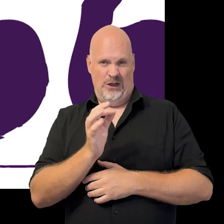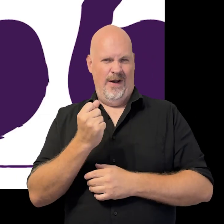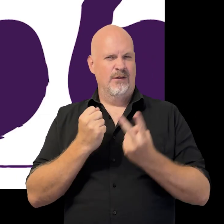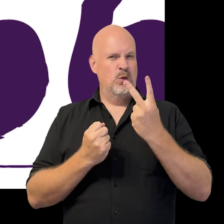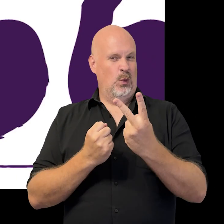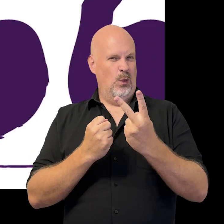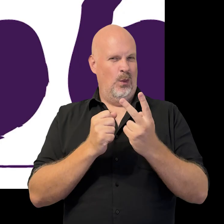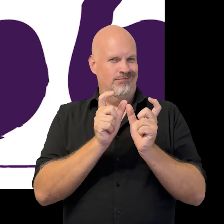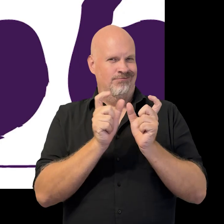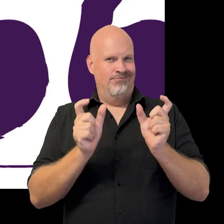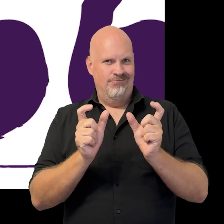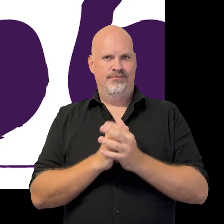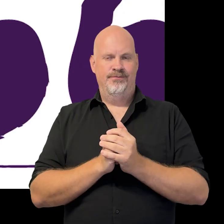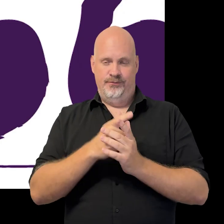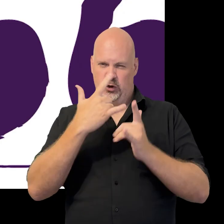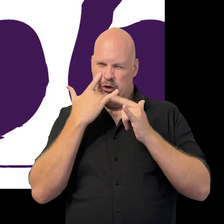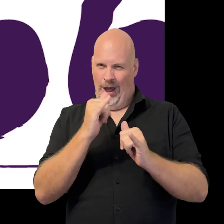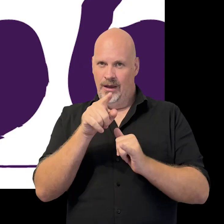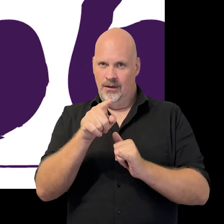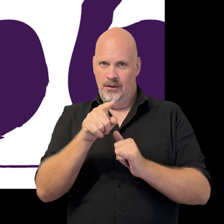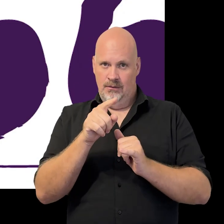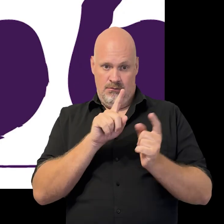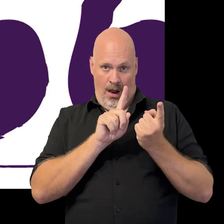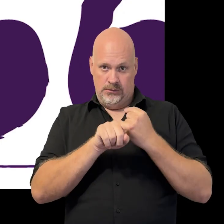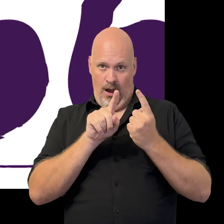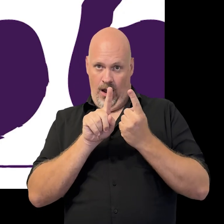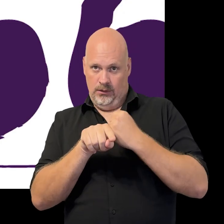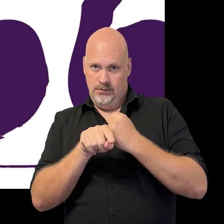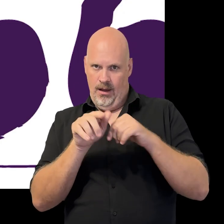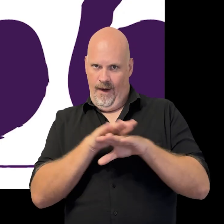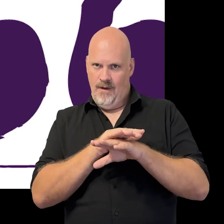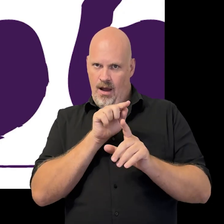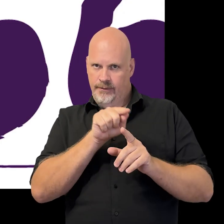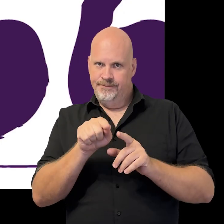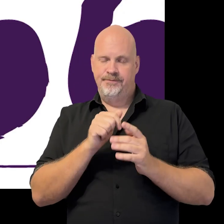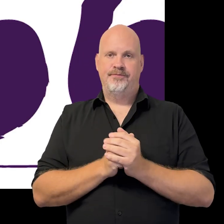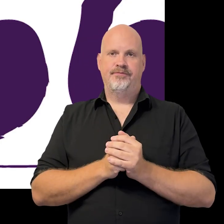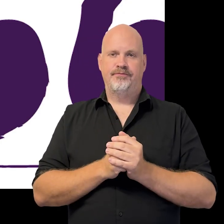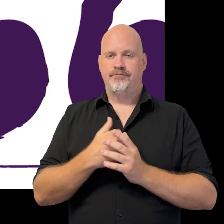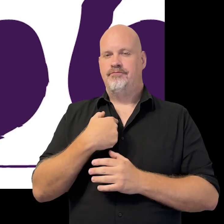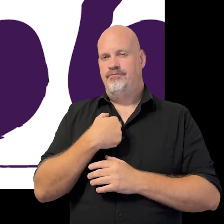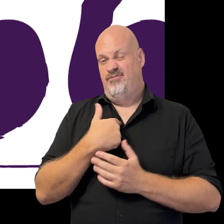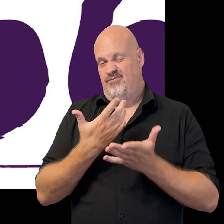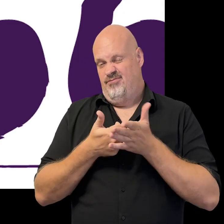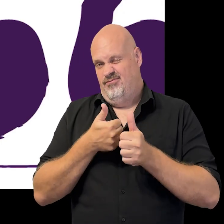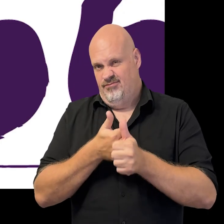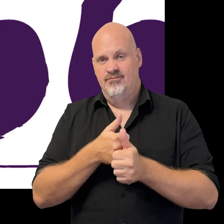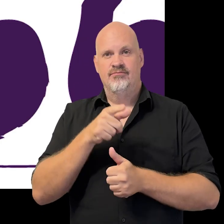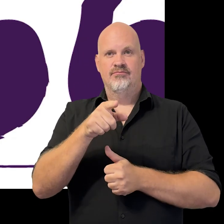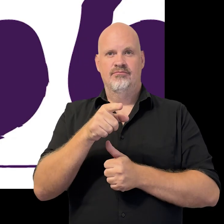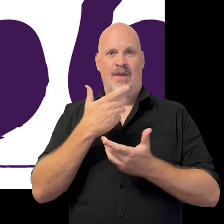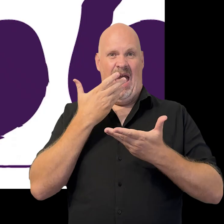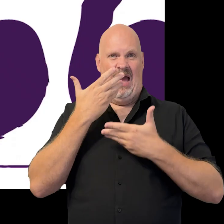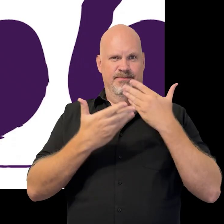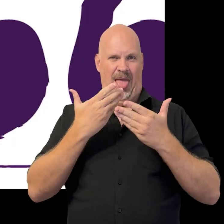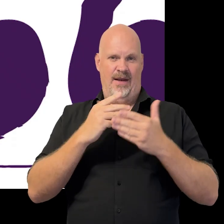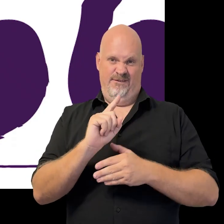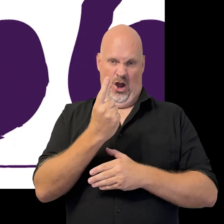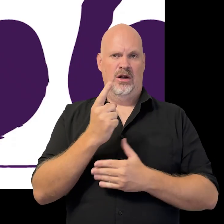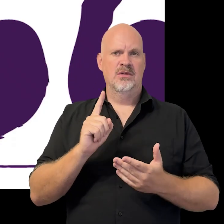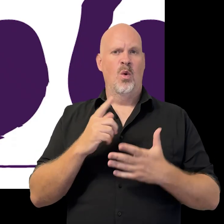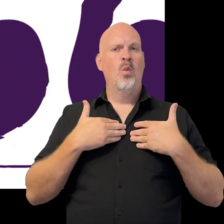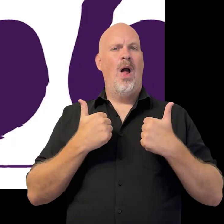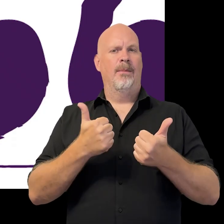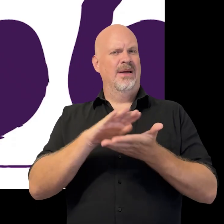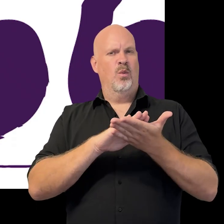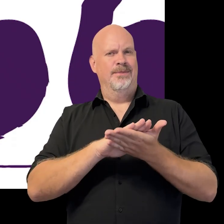Thinking about, is this going to inform my recommendations? So making sure that it's quite tight in terms of what you include,